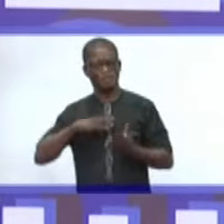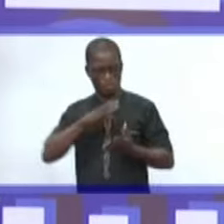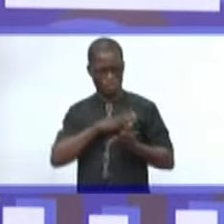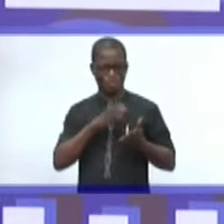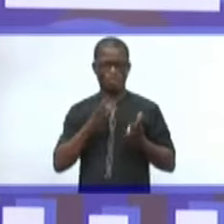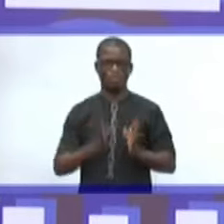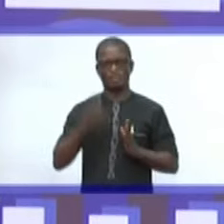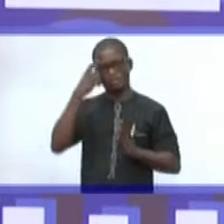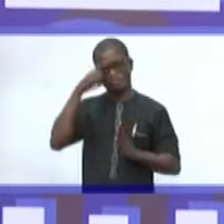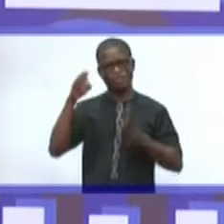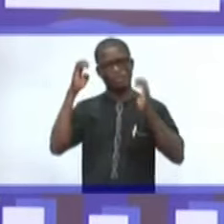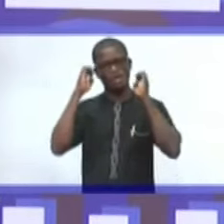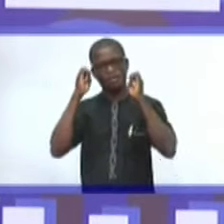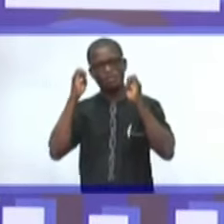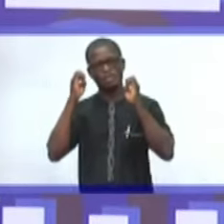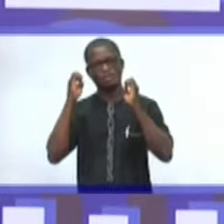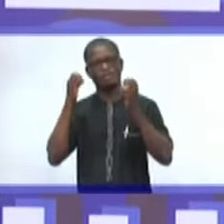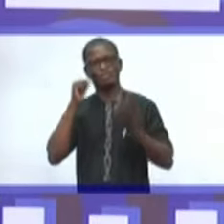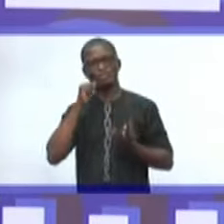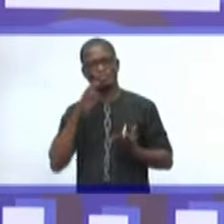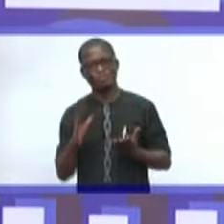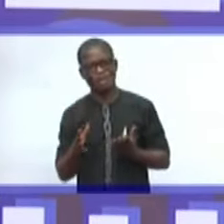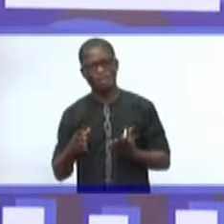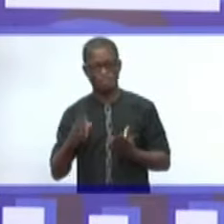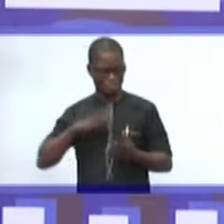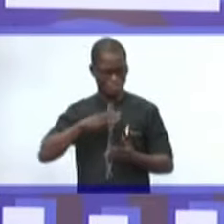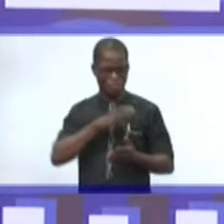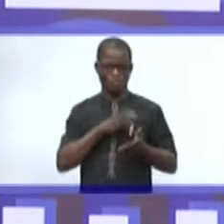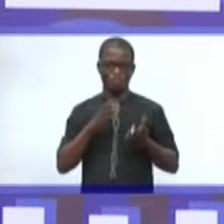for Education, woman.